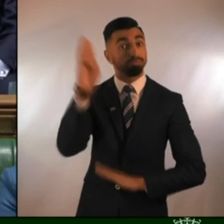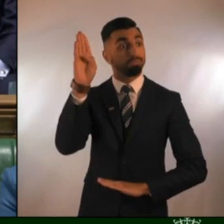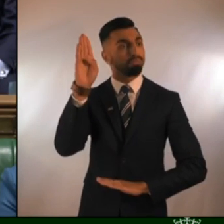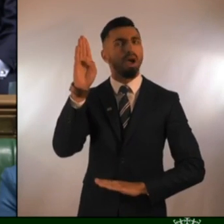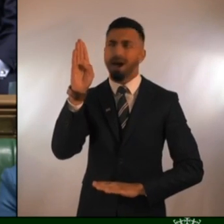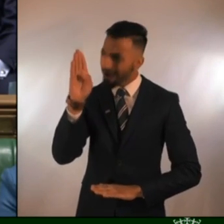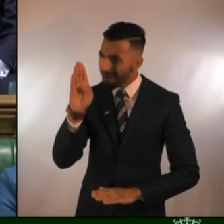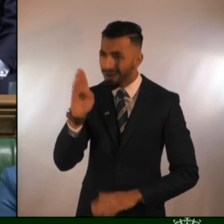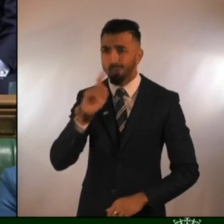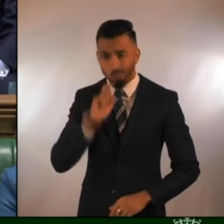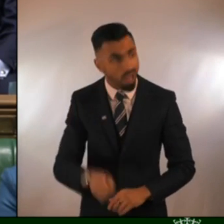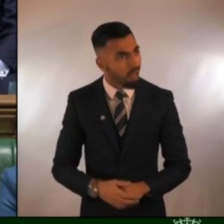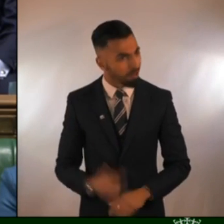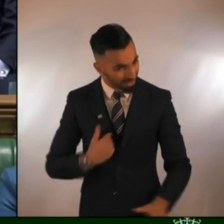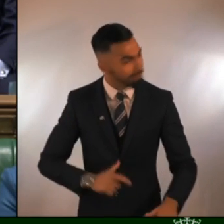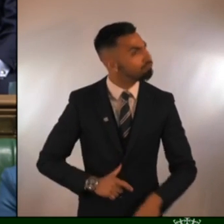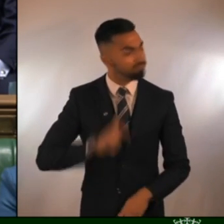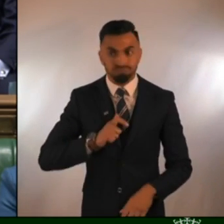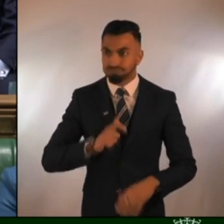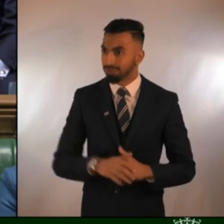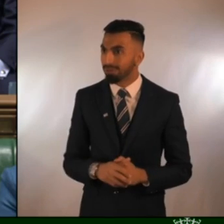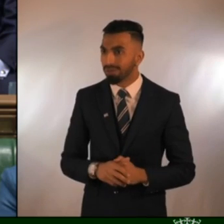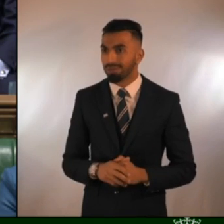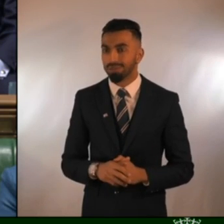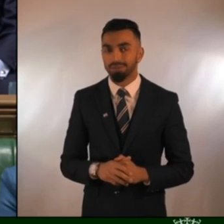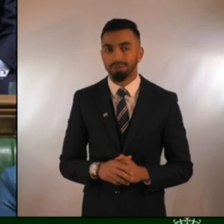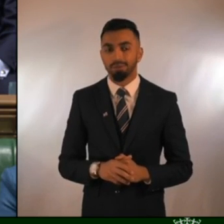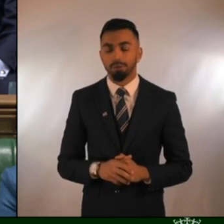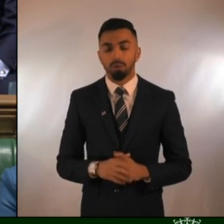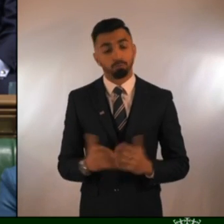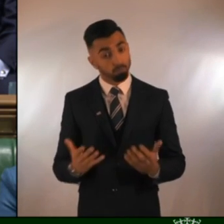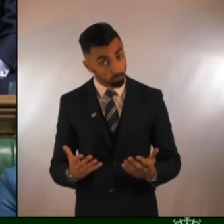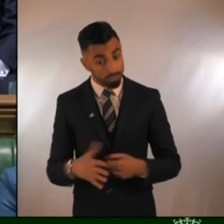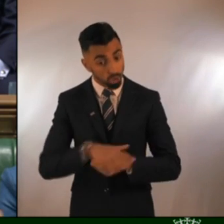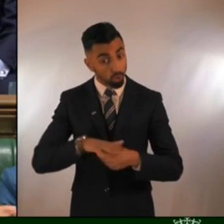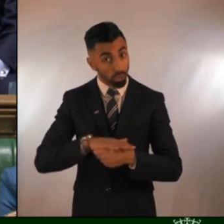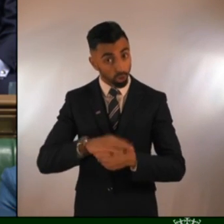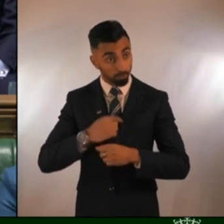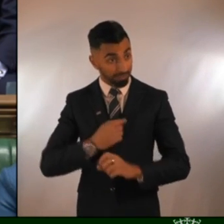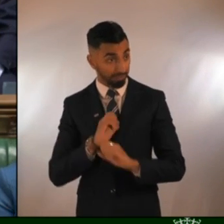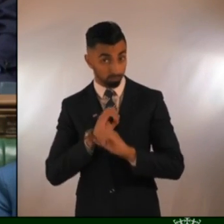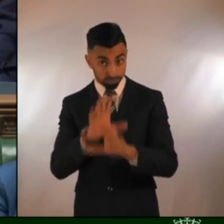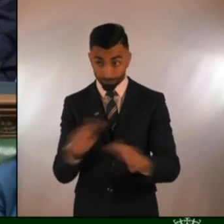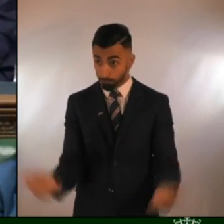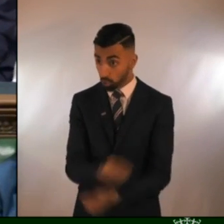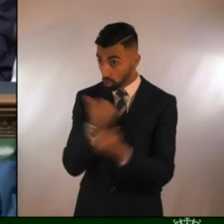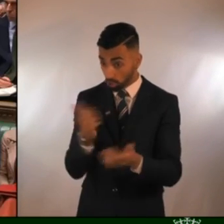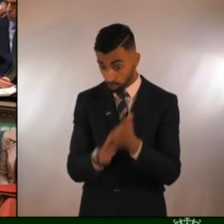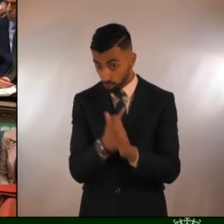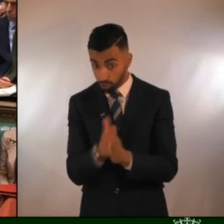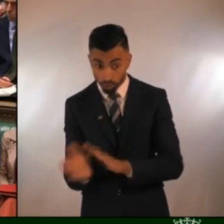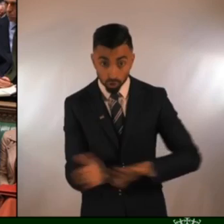recover. So given this analysis of the situation, let me set out our strategy to deal with